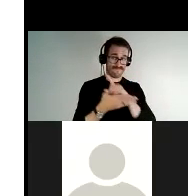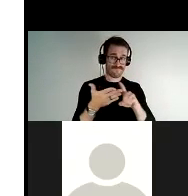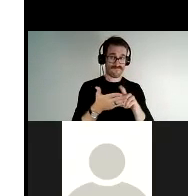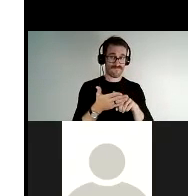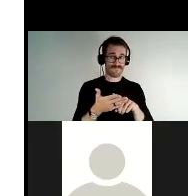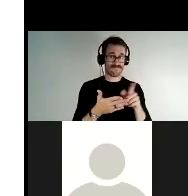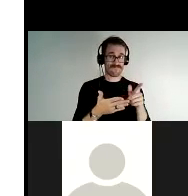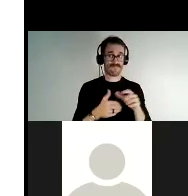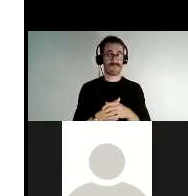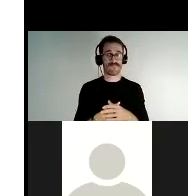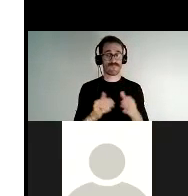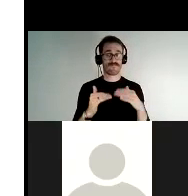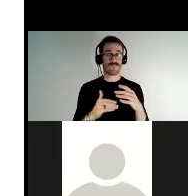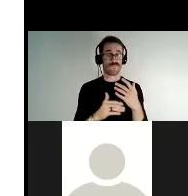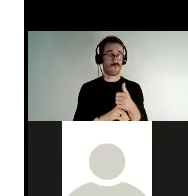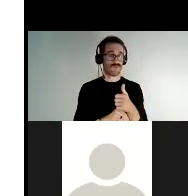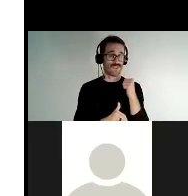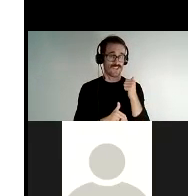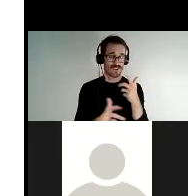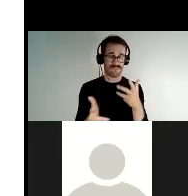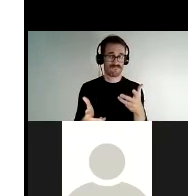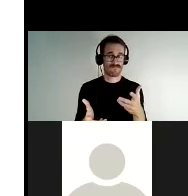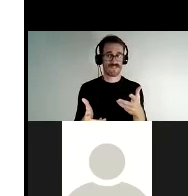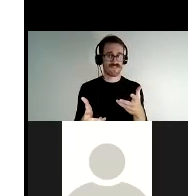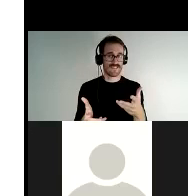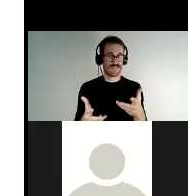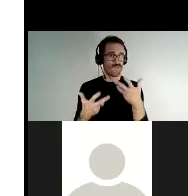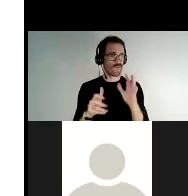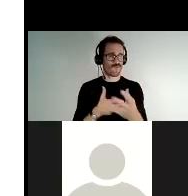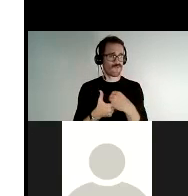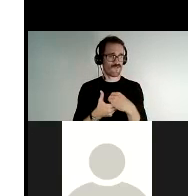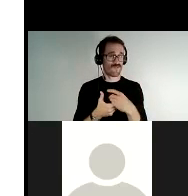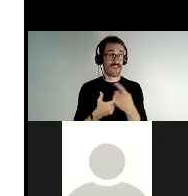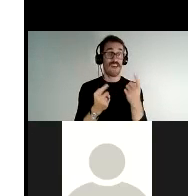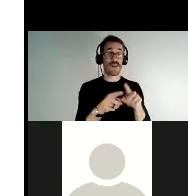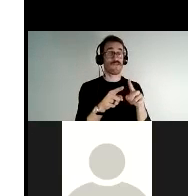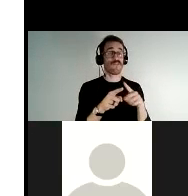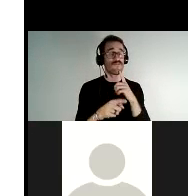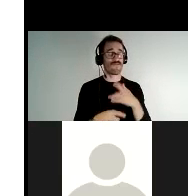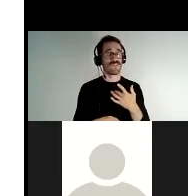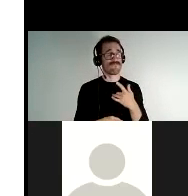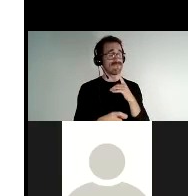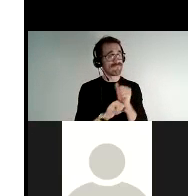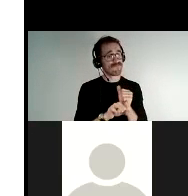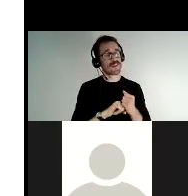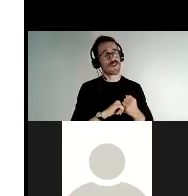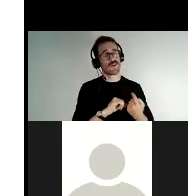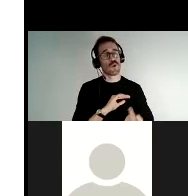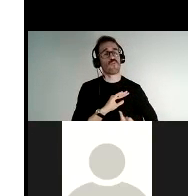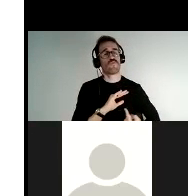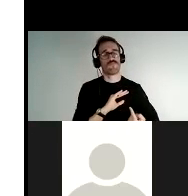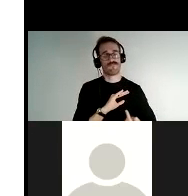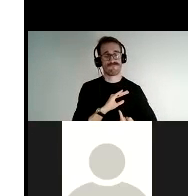loneliness, low self-esteem as the body ages. As I mentioned, the body is